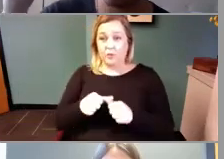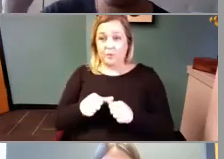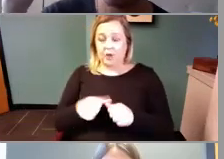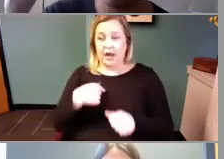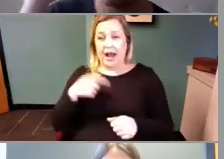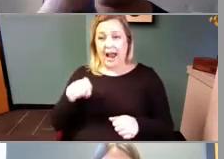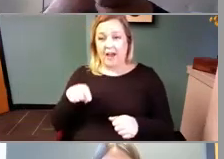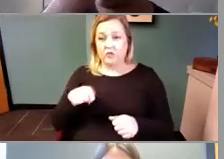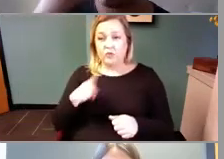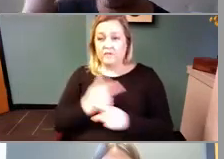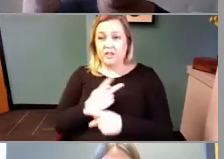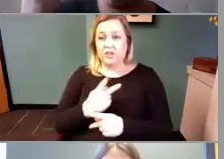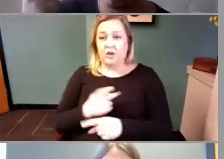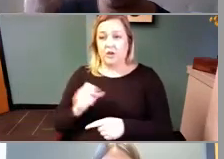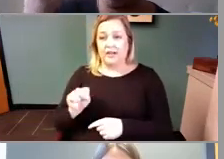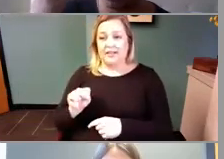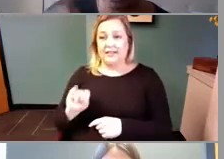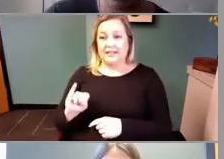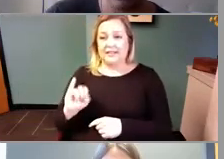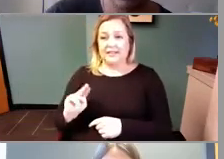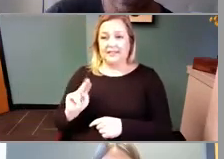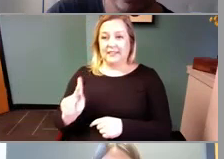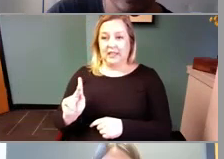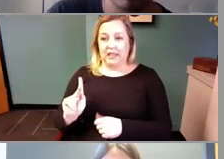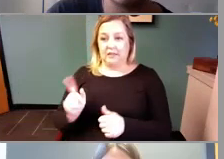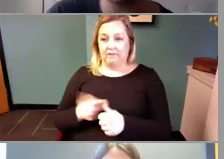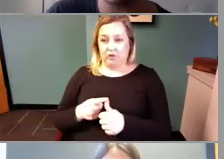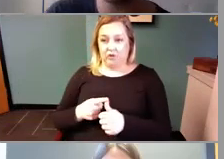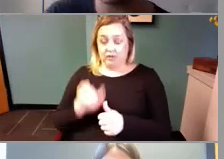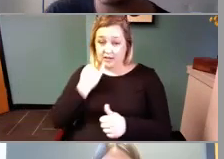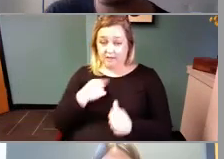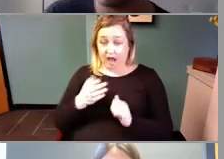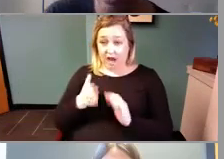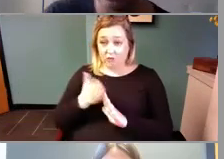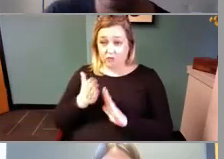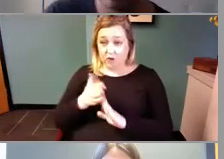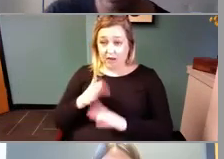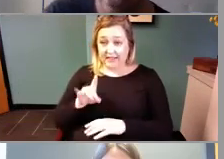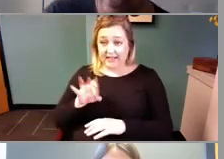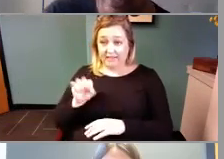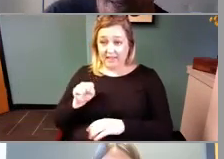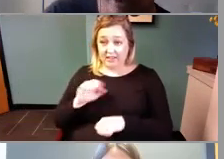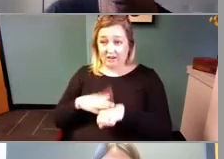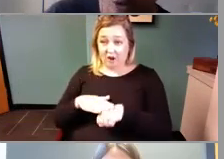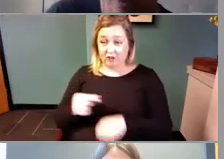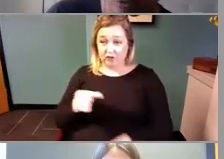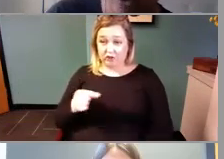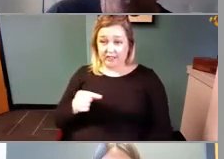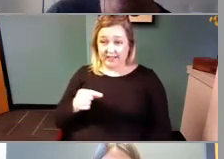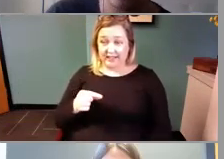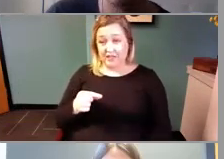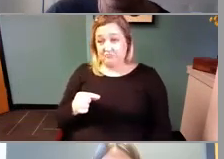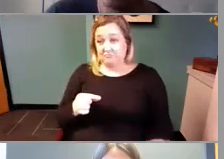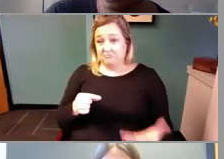sink first, right? If I run DFS on G, I would, let's say I started with 1. I can cover all of